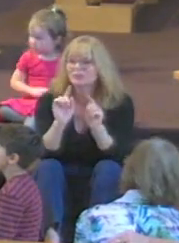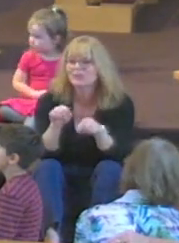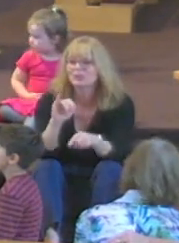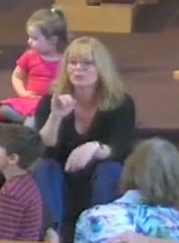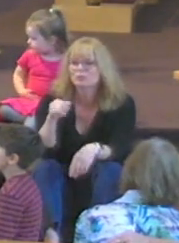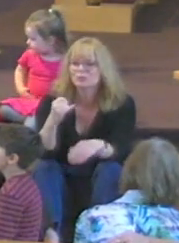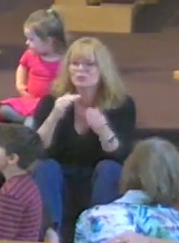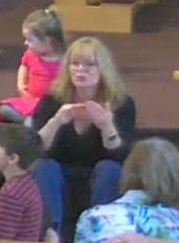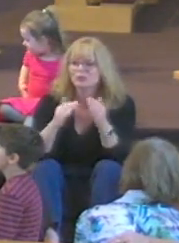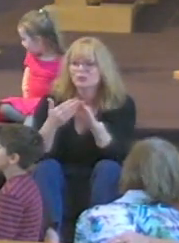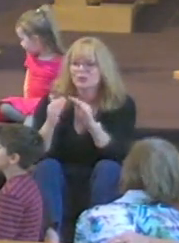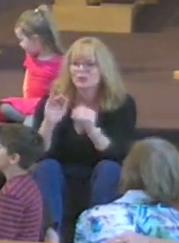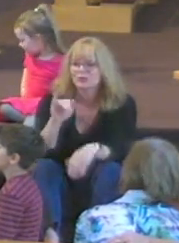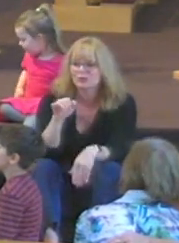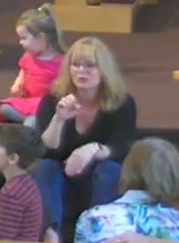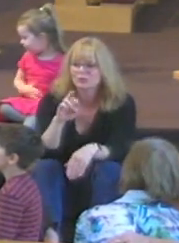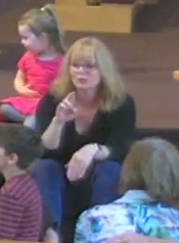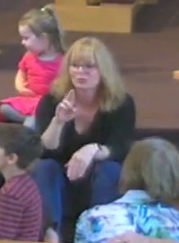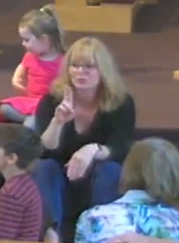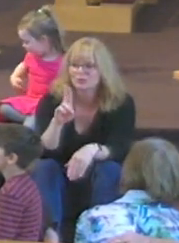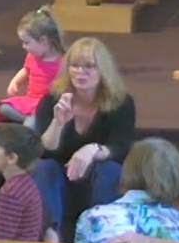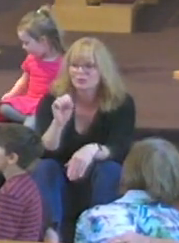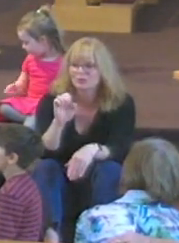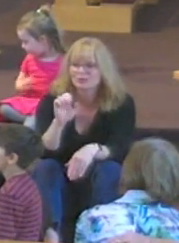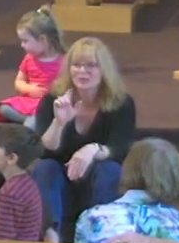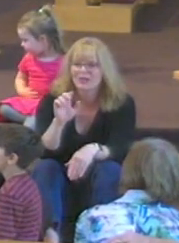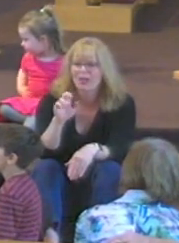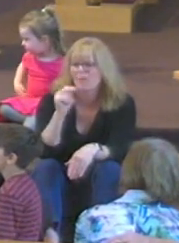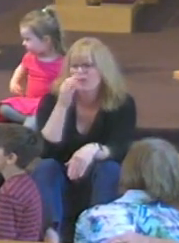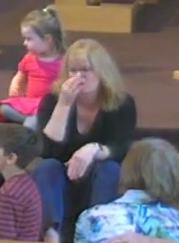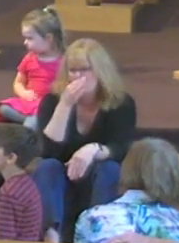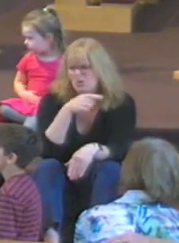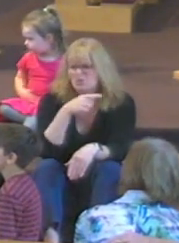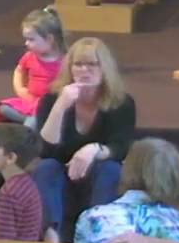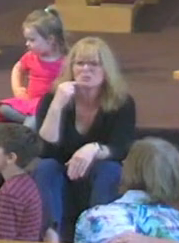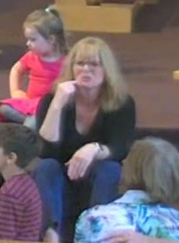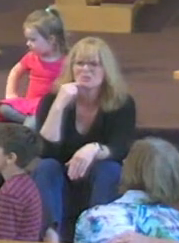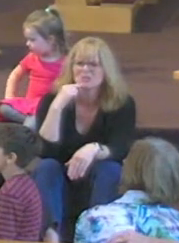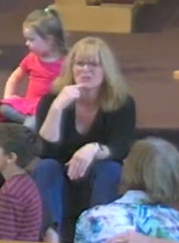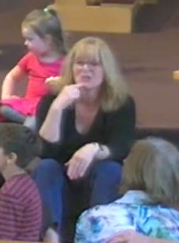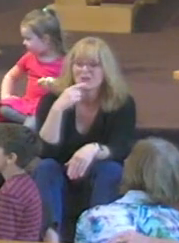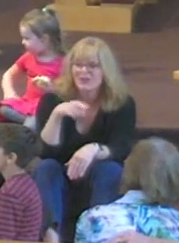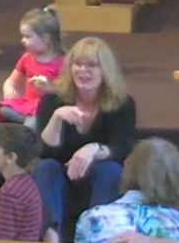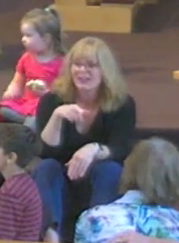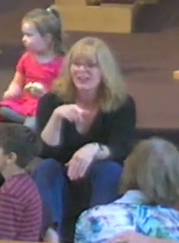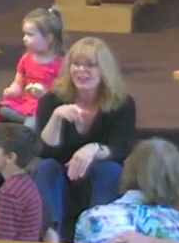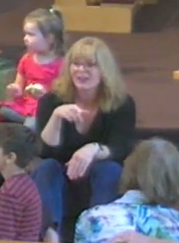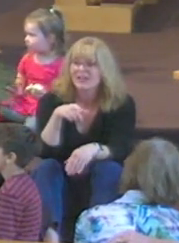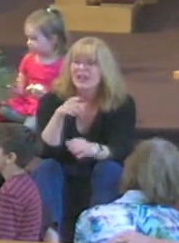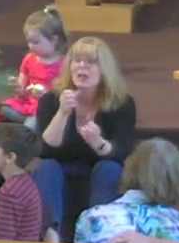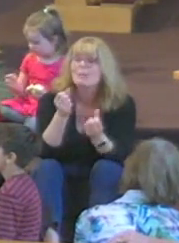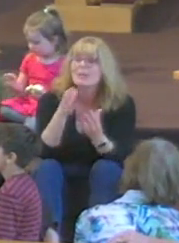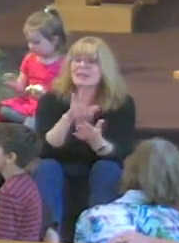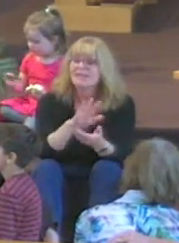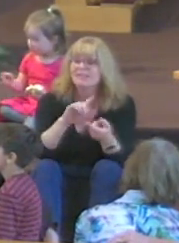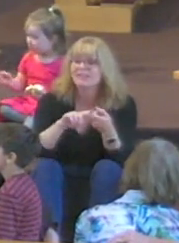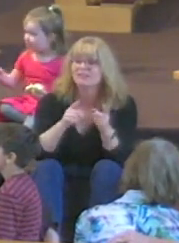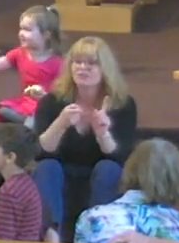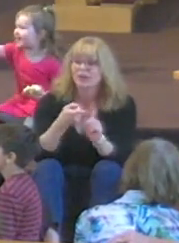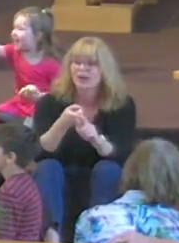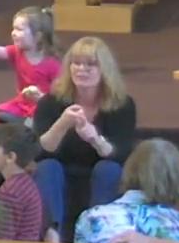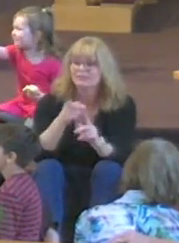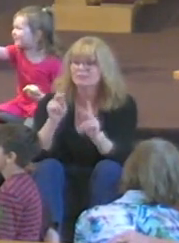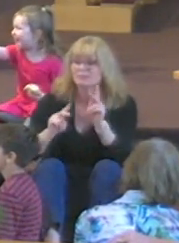Jerusalem. Jerusalem is close to San Antonio. Where many of his friends and people that he doesn't even